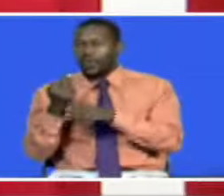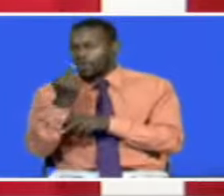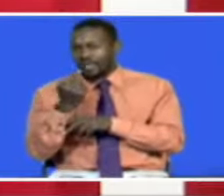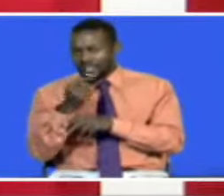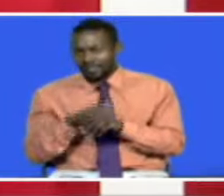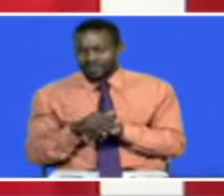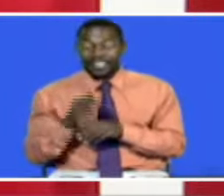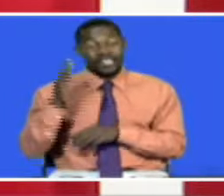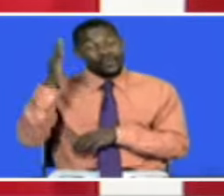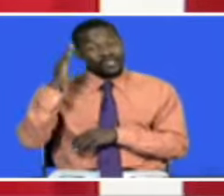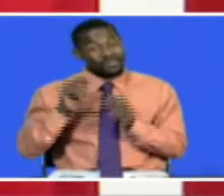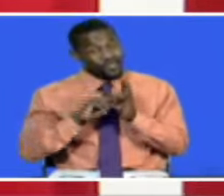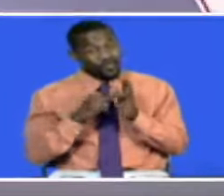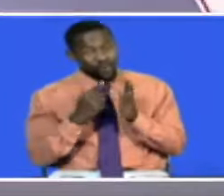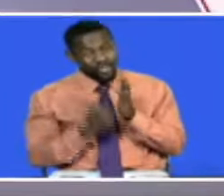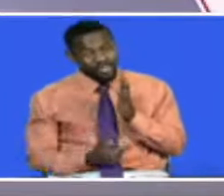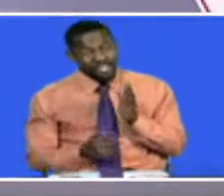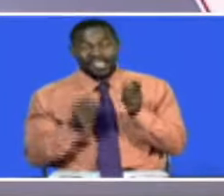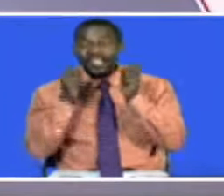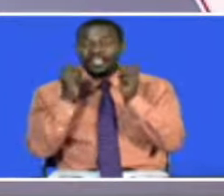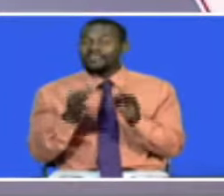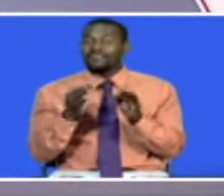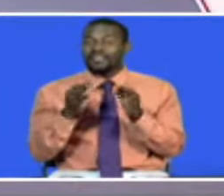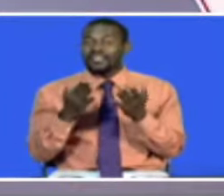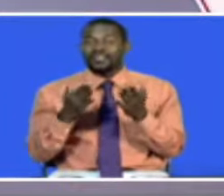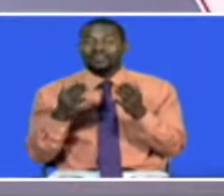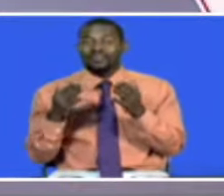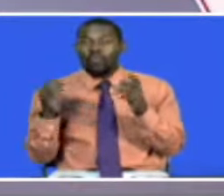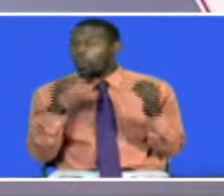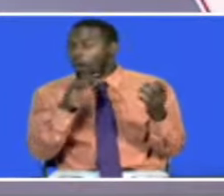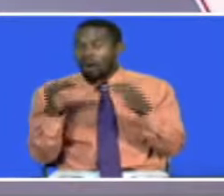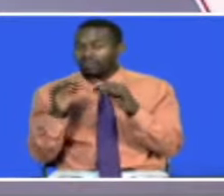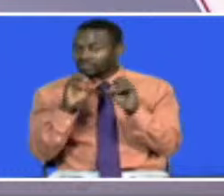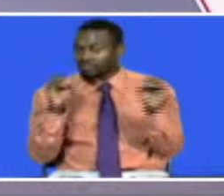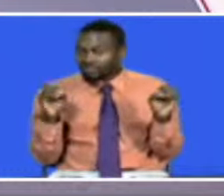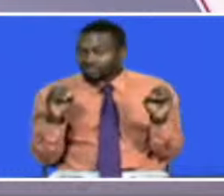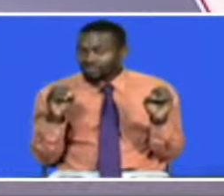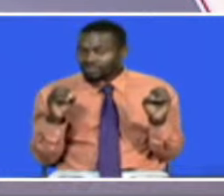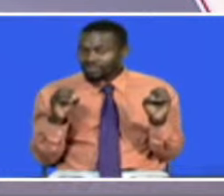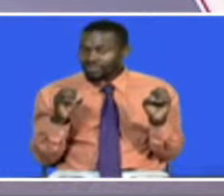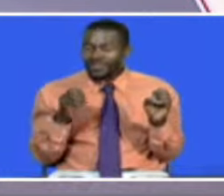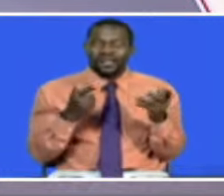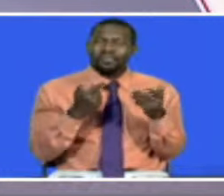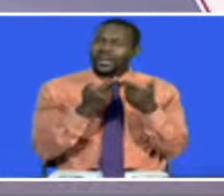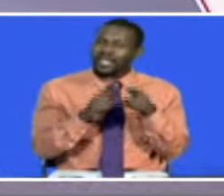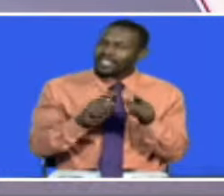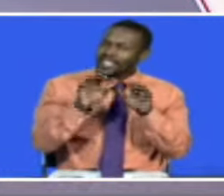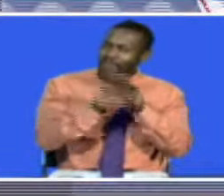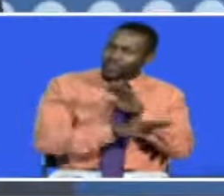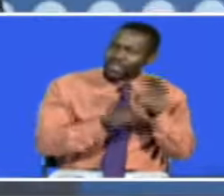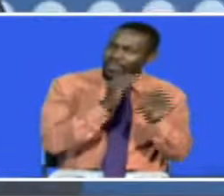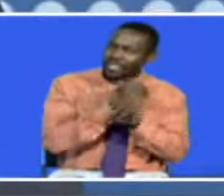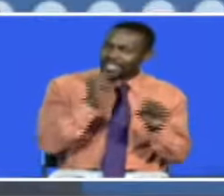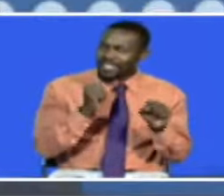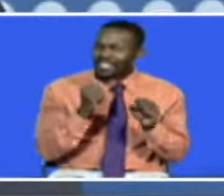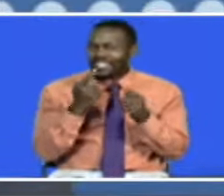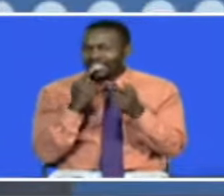defining security is the absence of insecurity. Mm-hmm. Right? Mm-hmm. Now, when the deputy president was saying that, it was at a